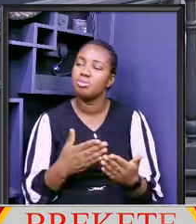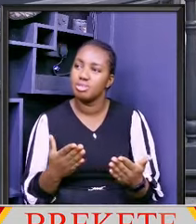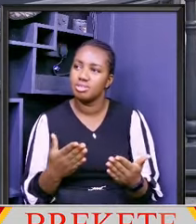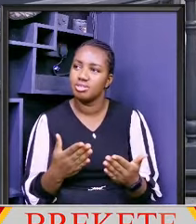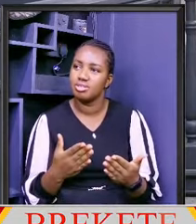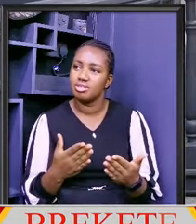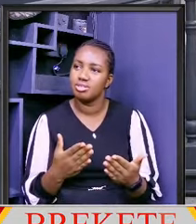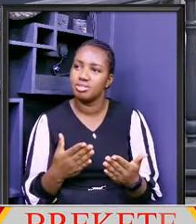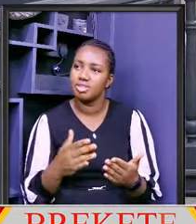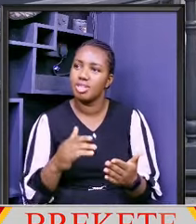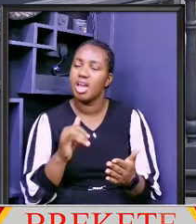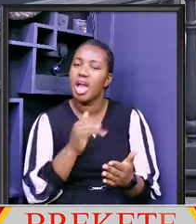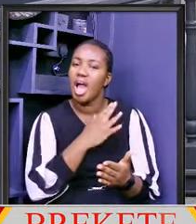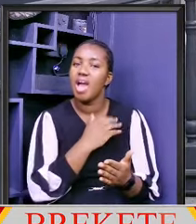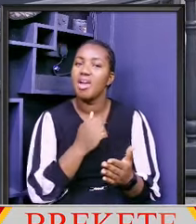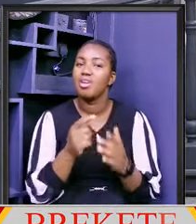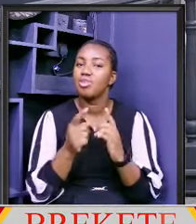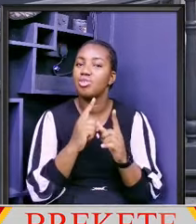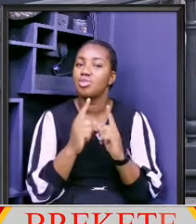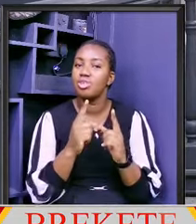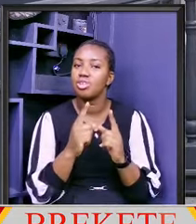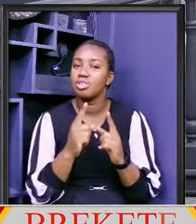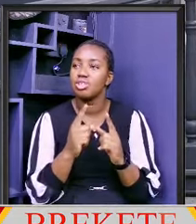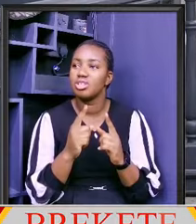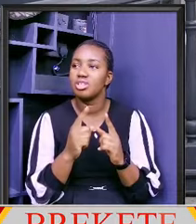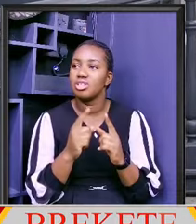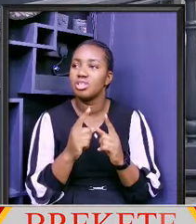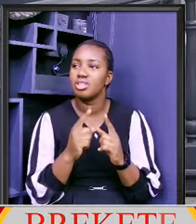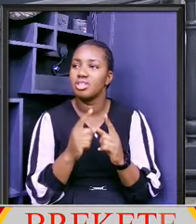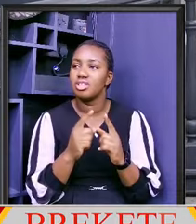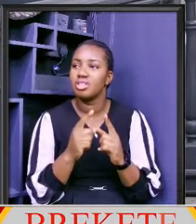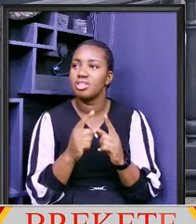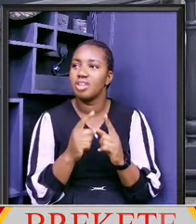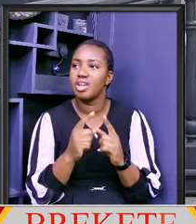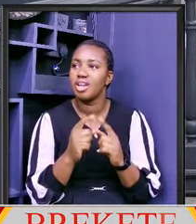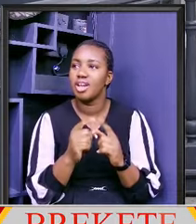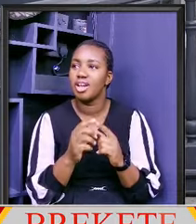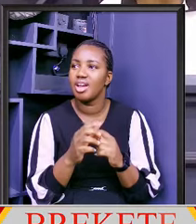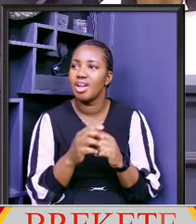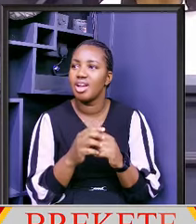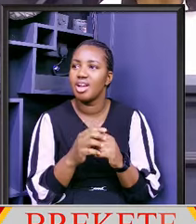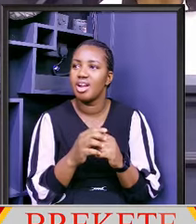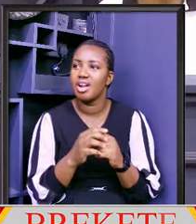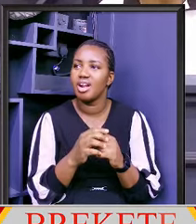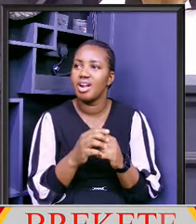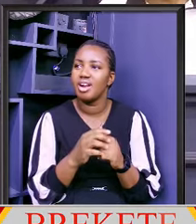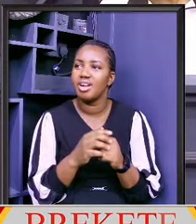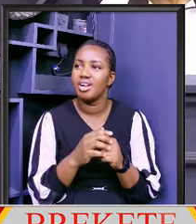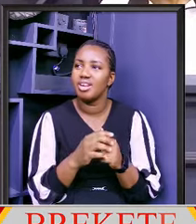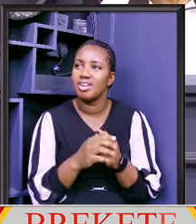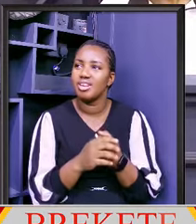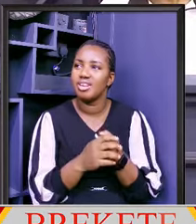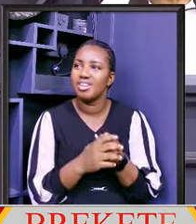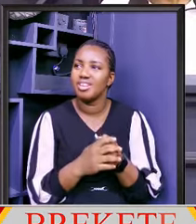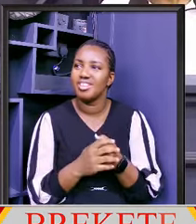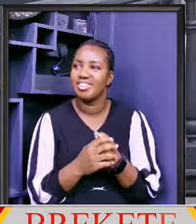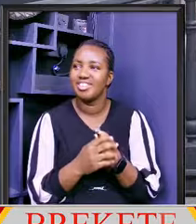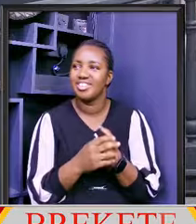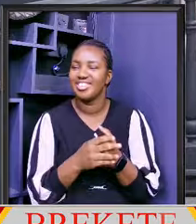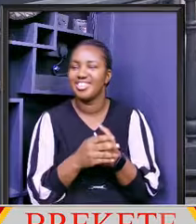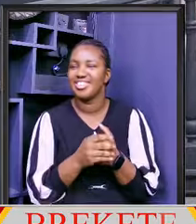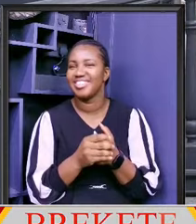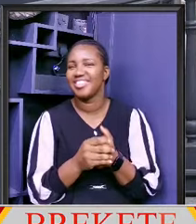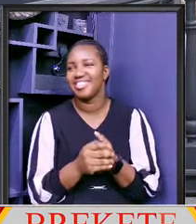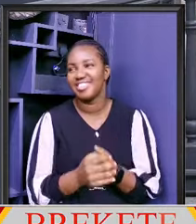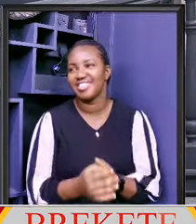or you talked about when you stopped. Igwe, tell me to stand up, sir. Uh-huh. Yeah, he will go now. Oh,